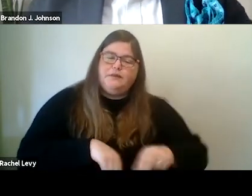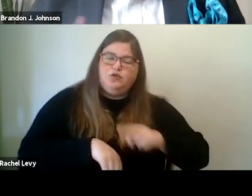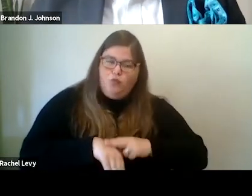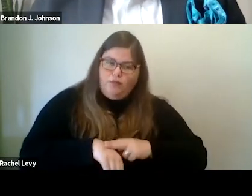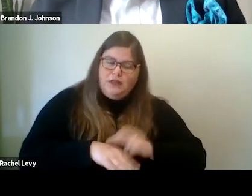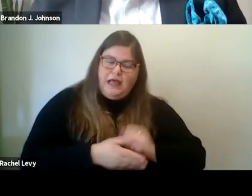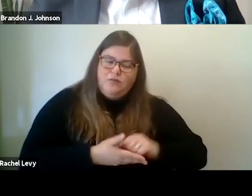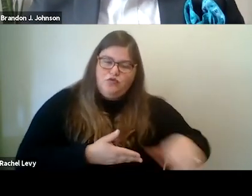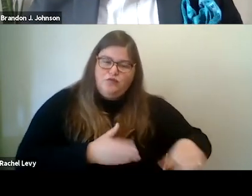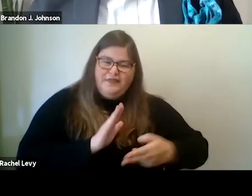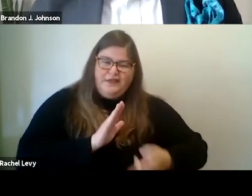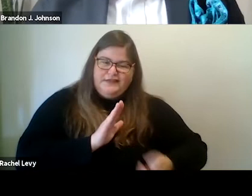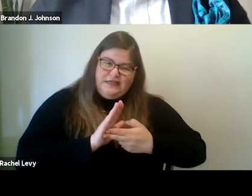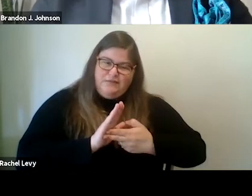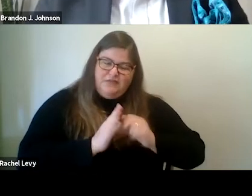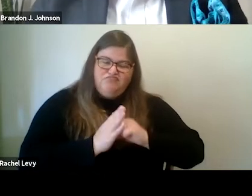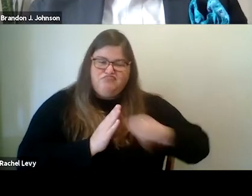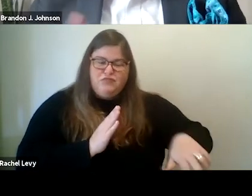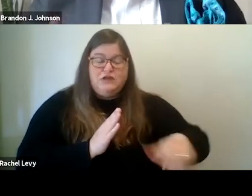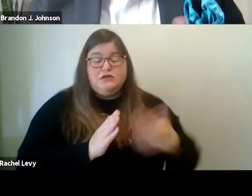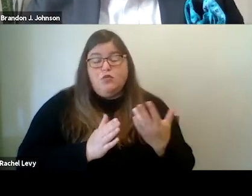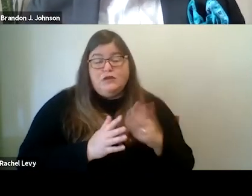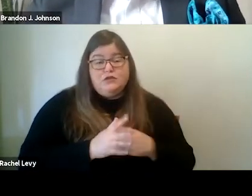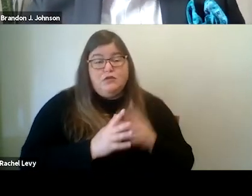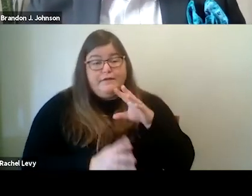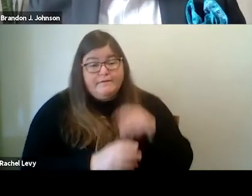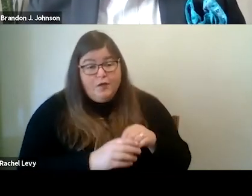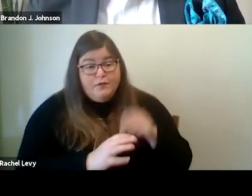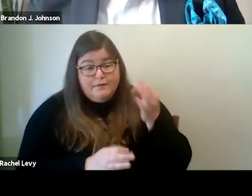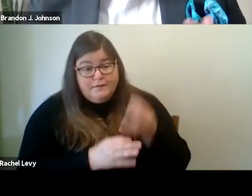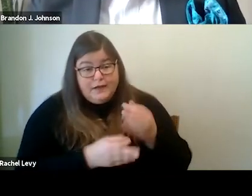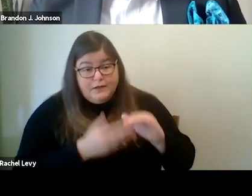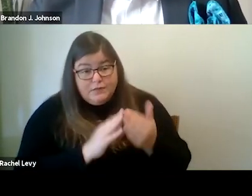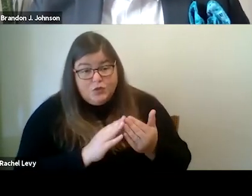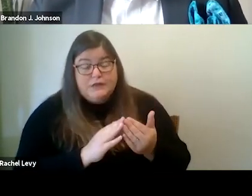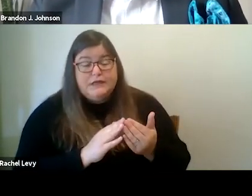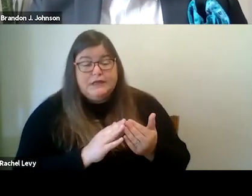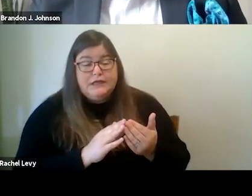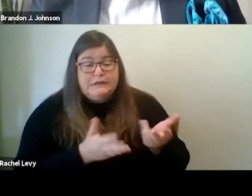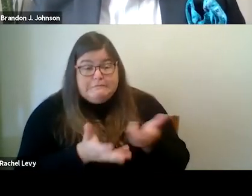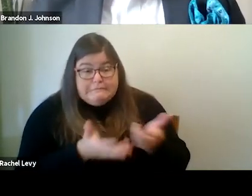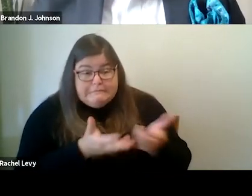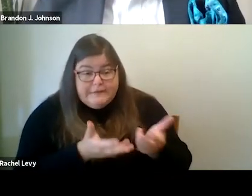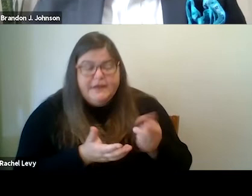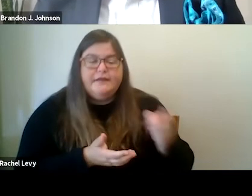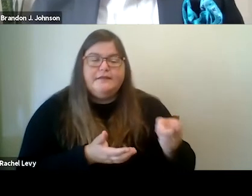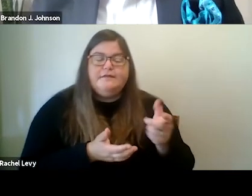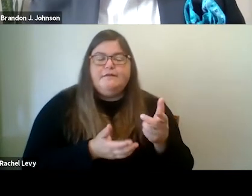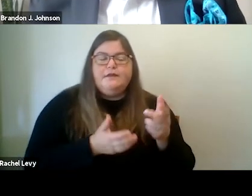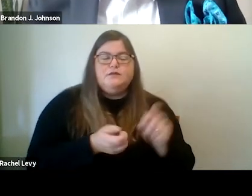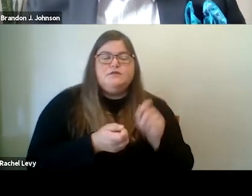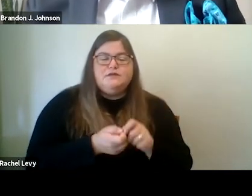So as we engage with faith communities, their connections and conversations specifically to